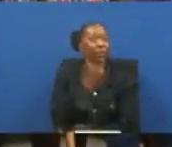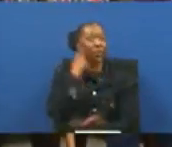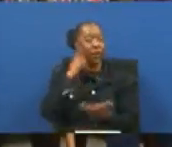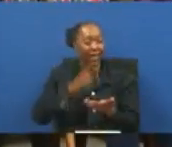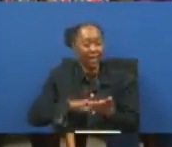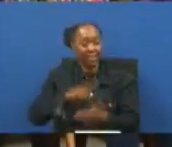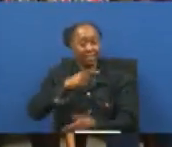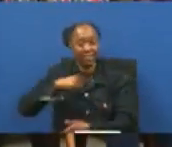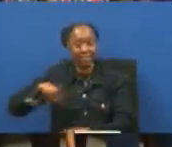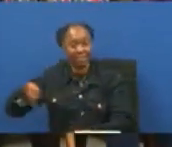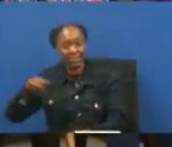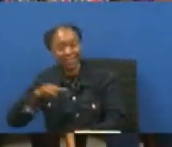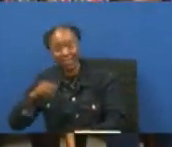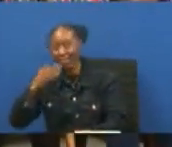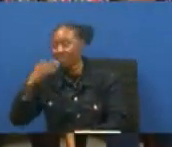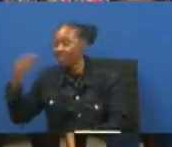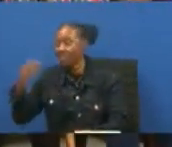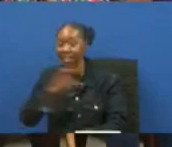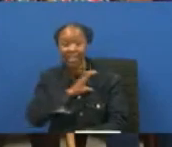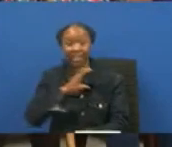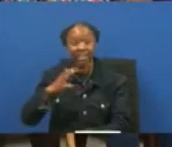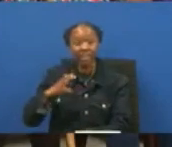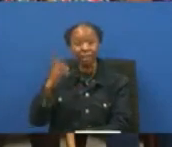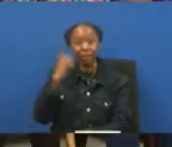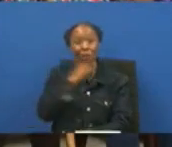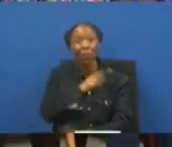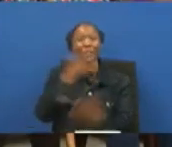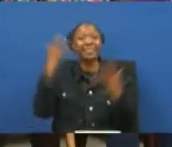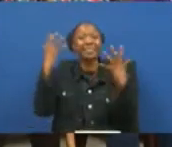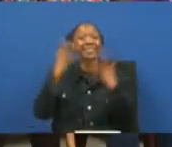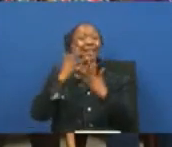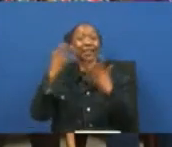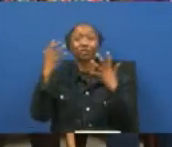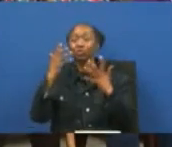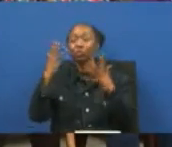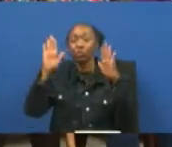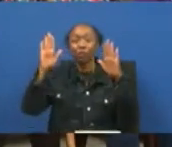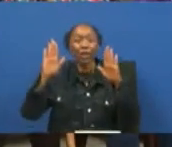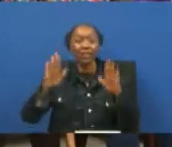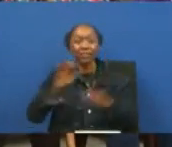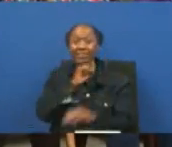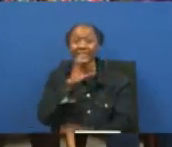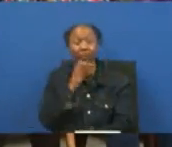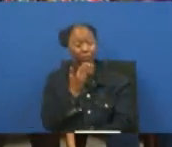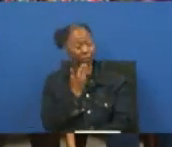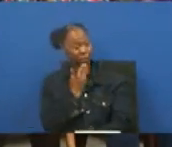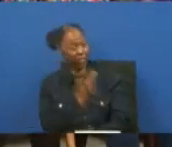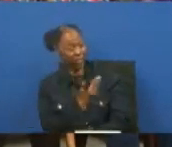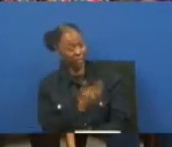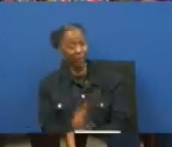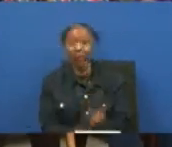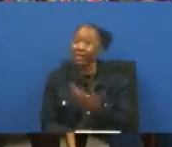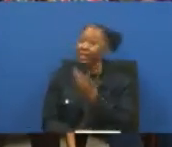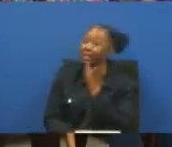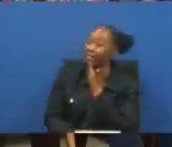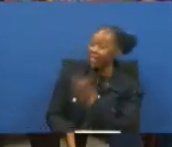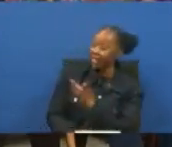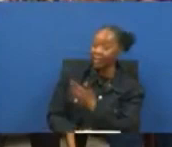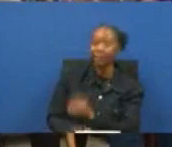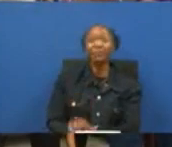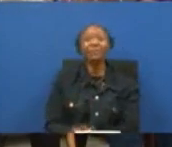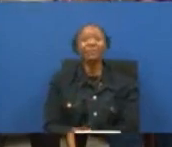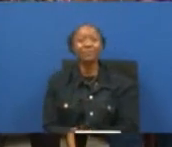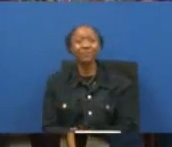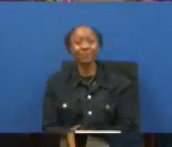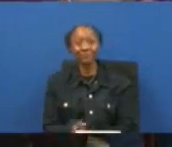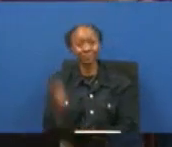and for the council on behalf of the Sensational Seniors. We thank you very much. And I thank you. Yes, indeed. All